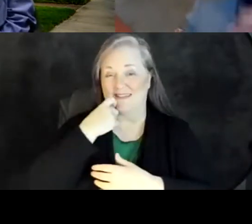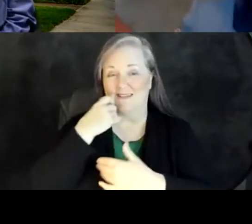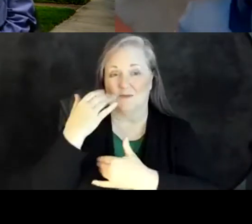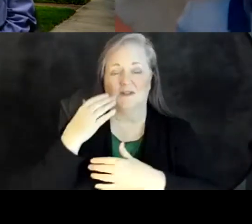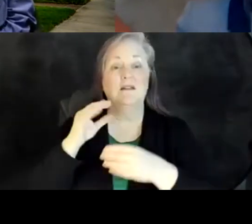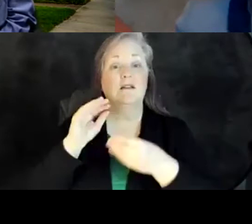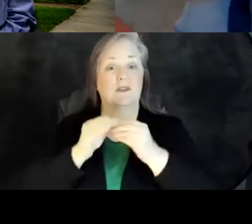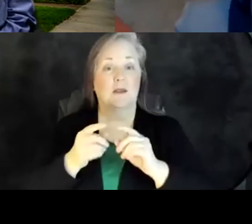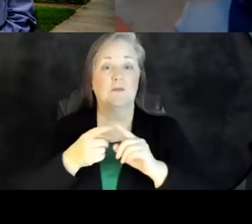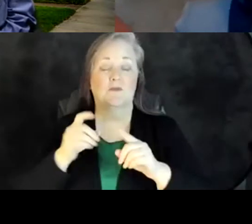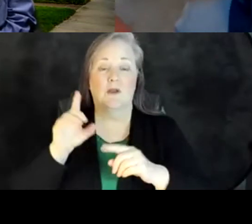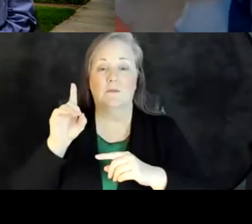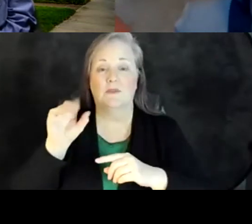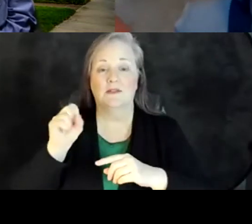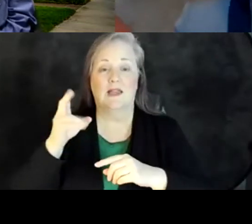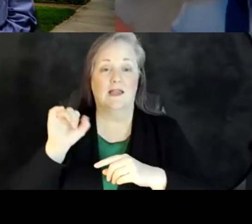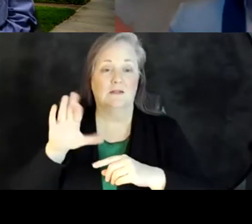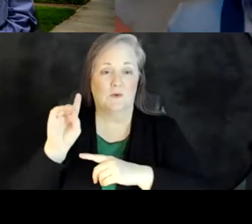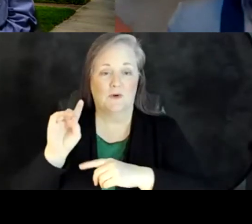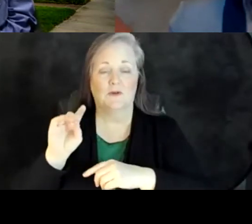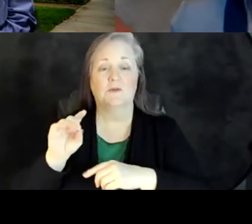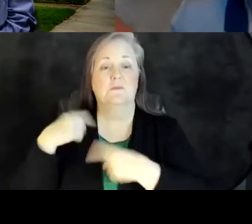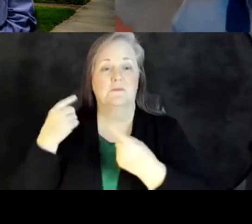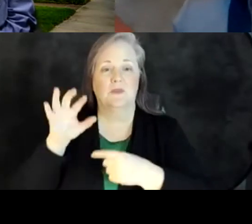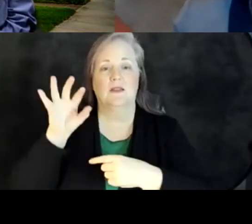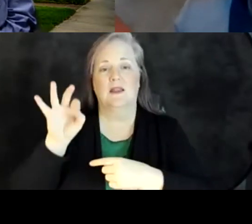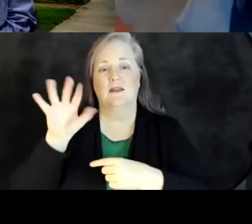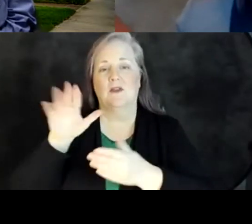are numbers from our dashboard, we have had